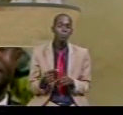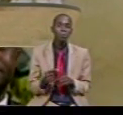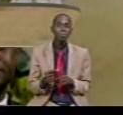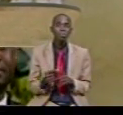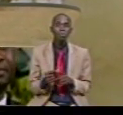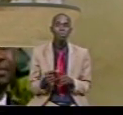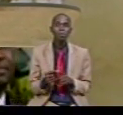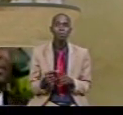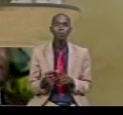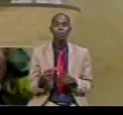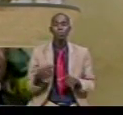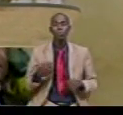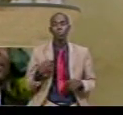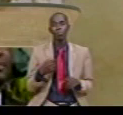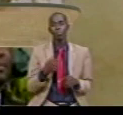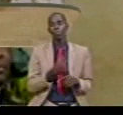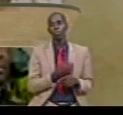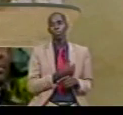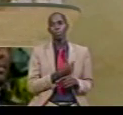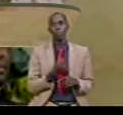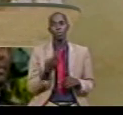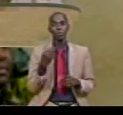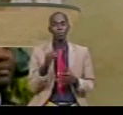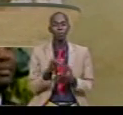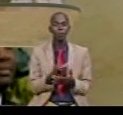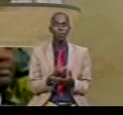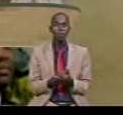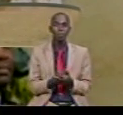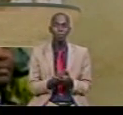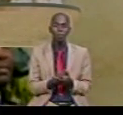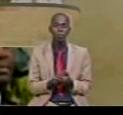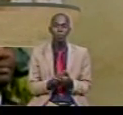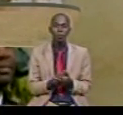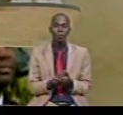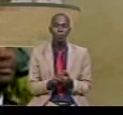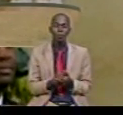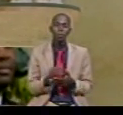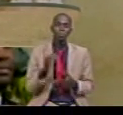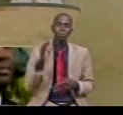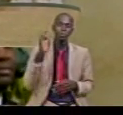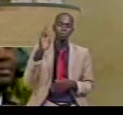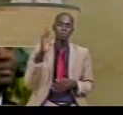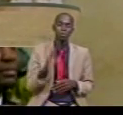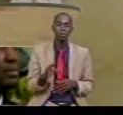1970s, was spearheaded by a former university lecturer, Pastor